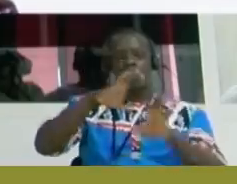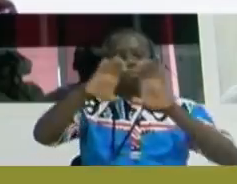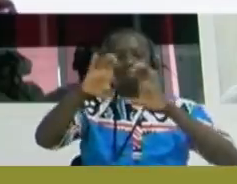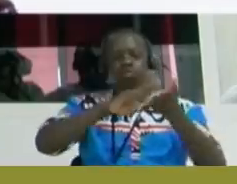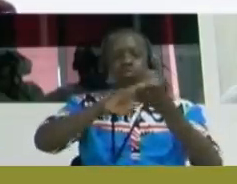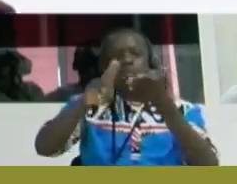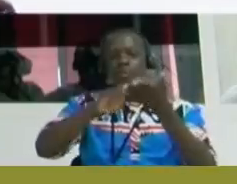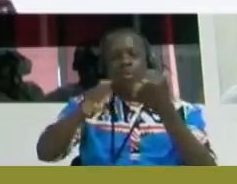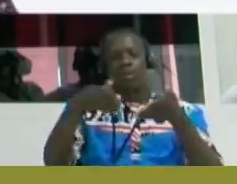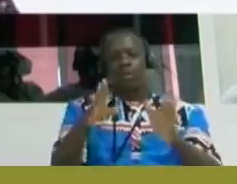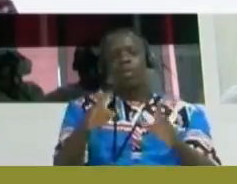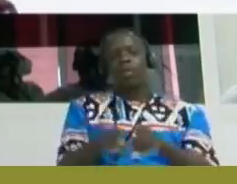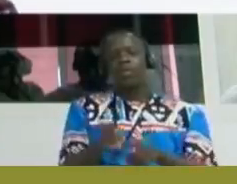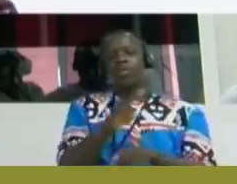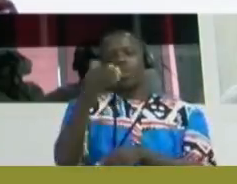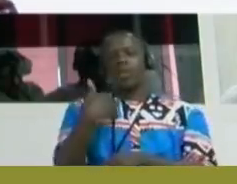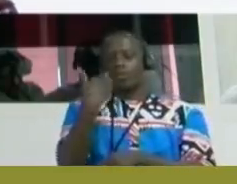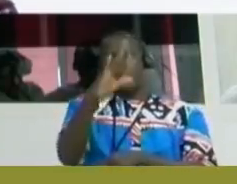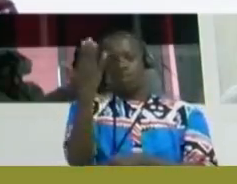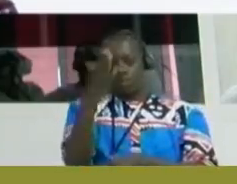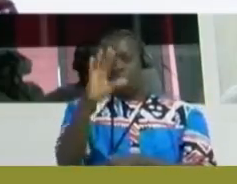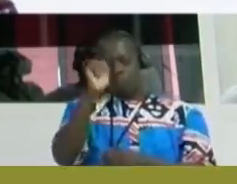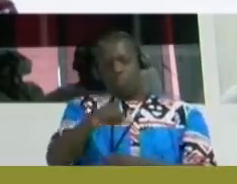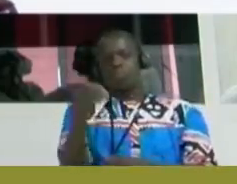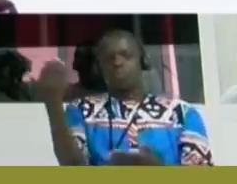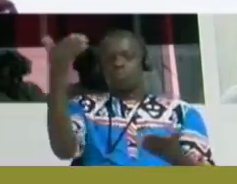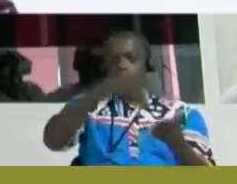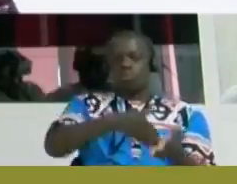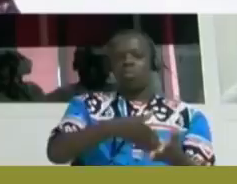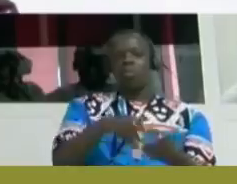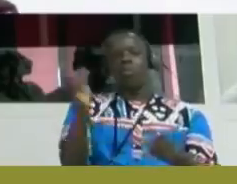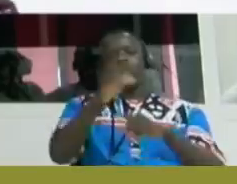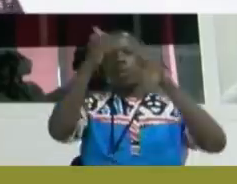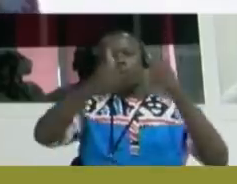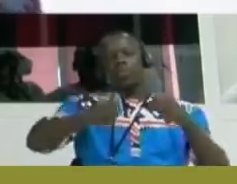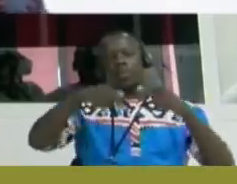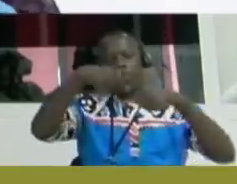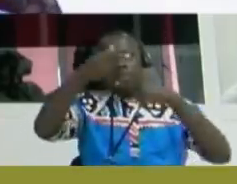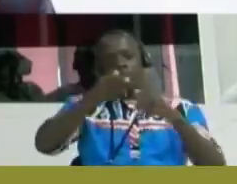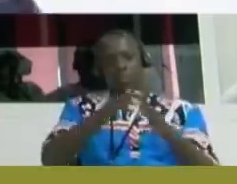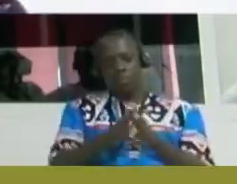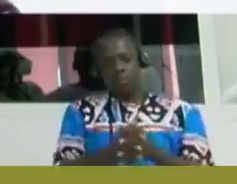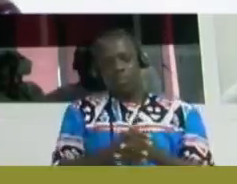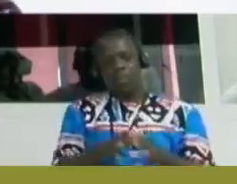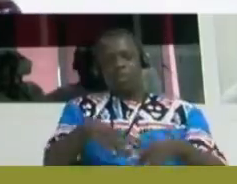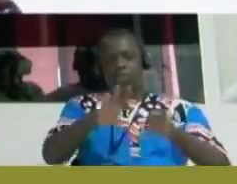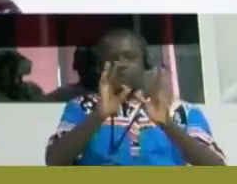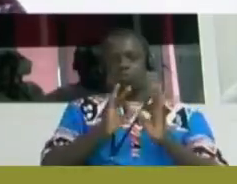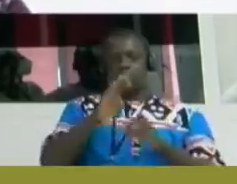And then he told him, no, he was not here, but maybe very soon. What happened after that? After that, we took Ibrahim B.I. out.